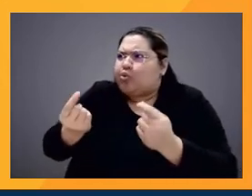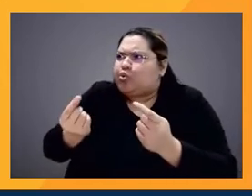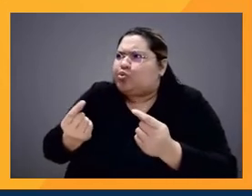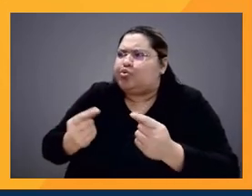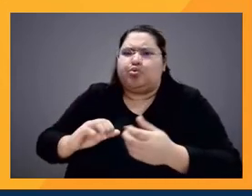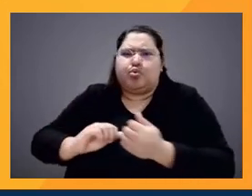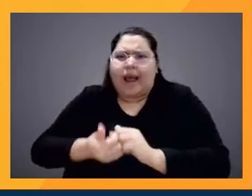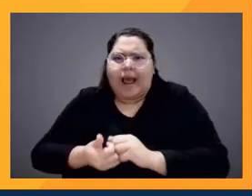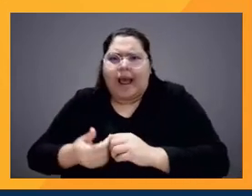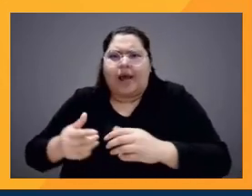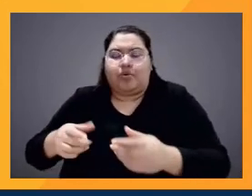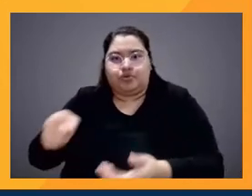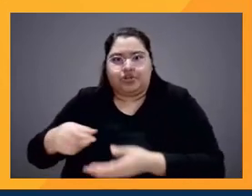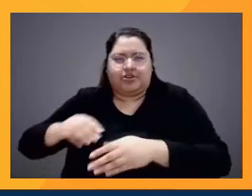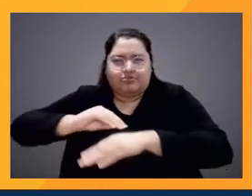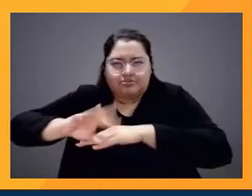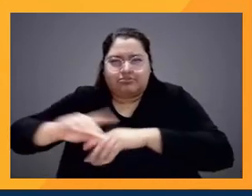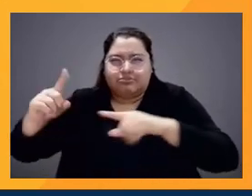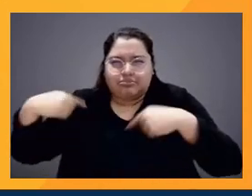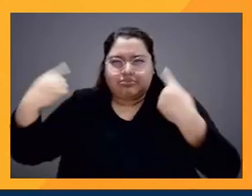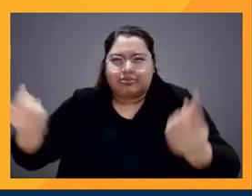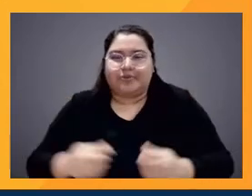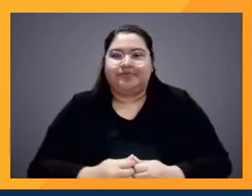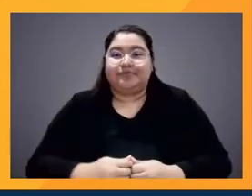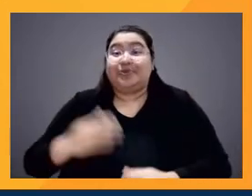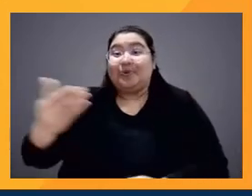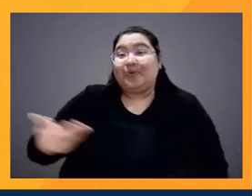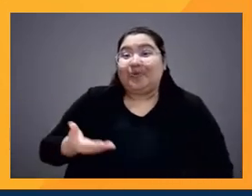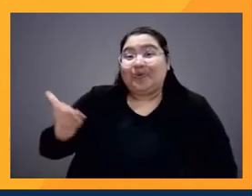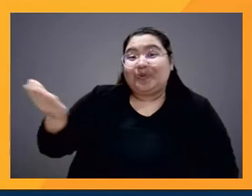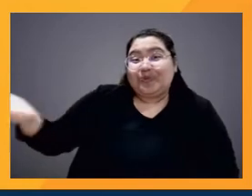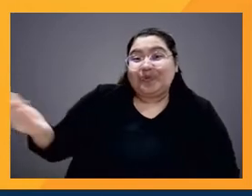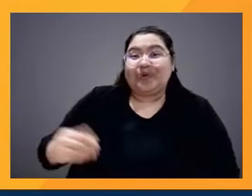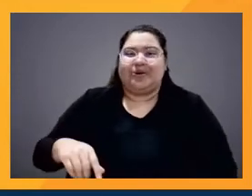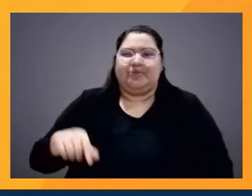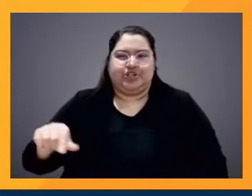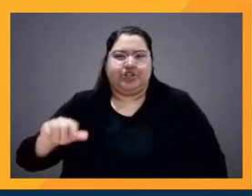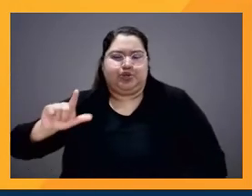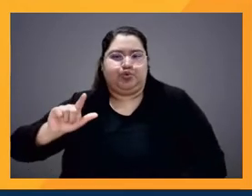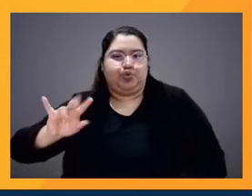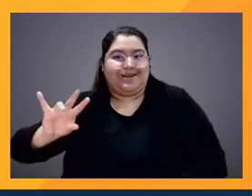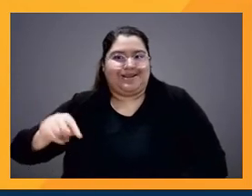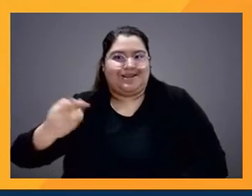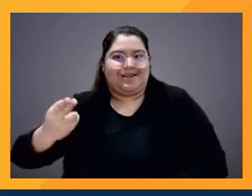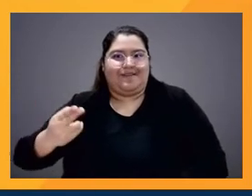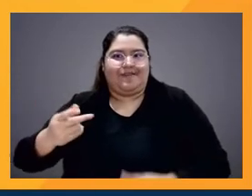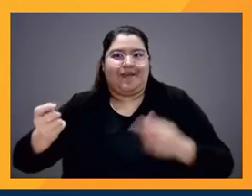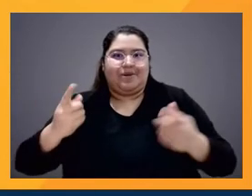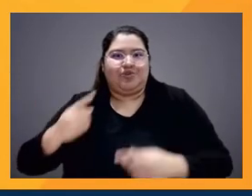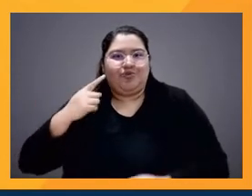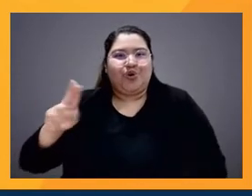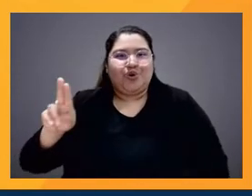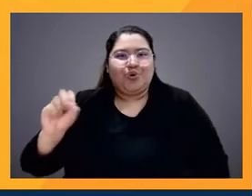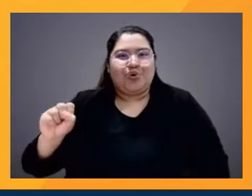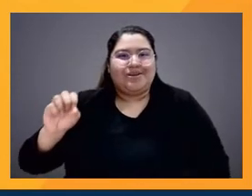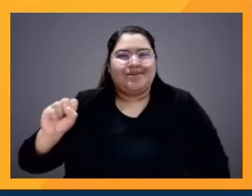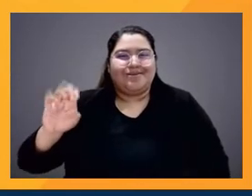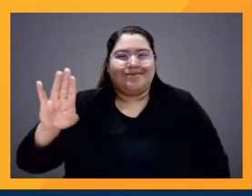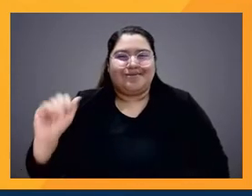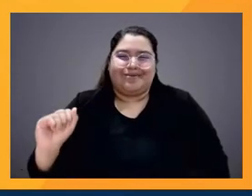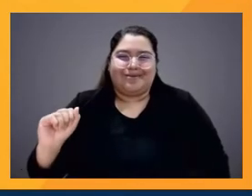Small Business Administration. Administrator Guzman is a fierce advocate for financial relief for small businesses and focuses on